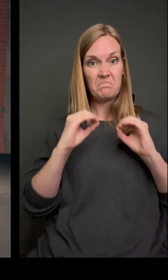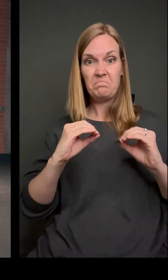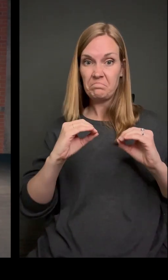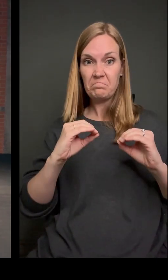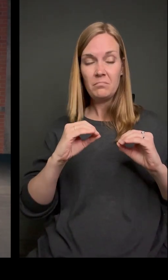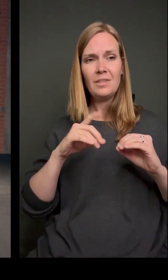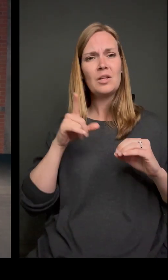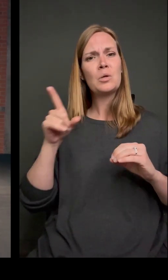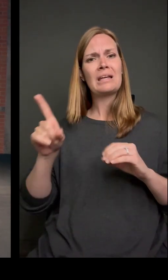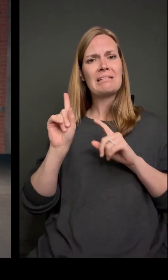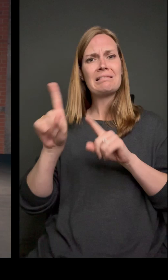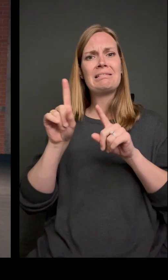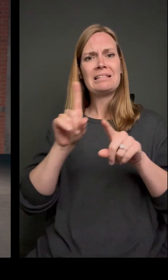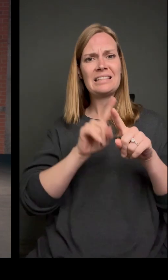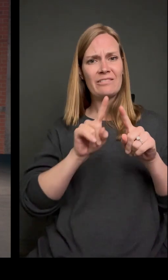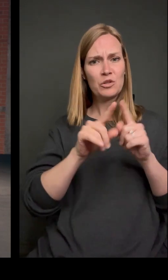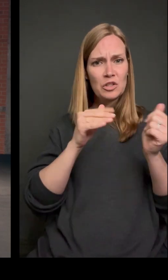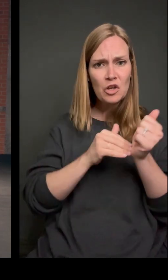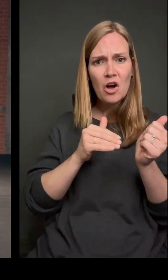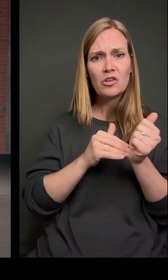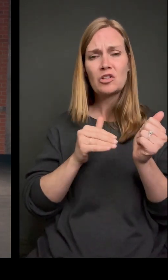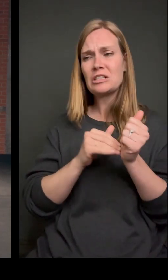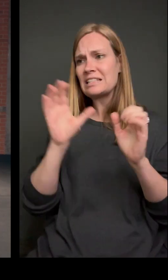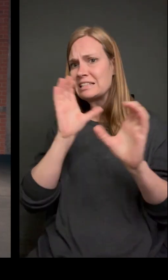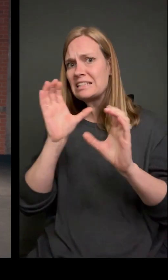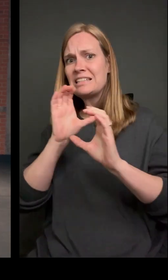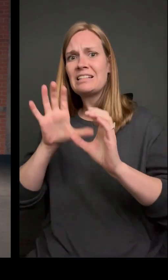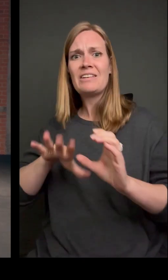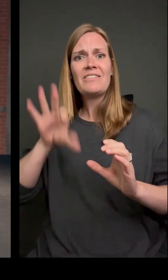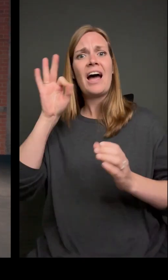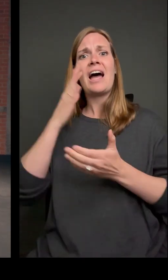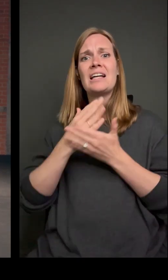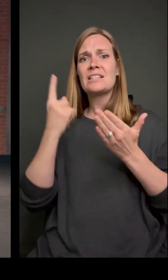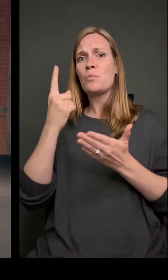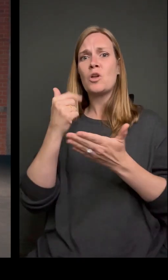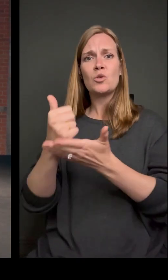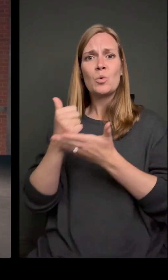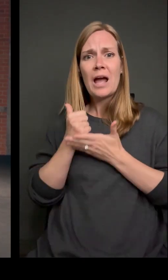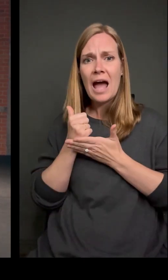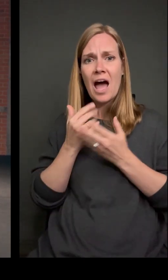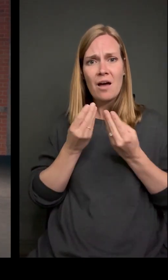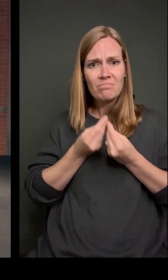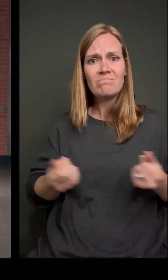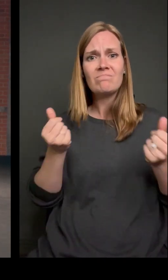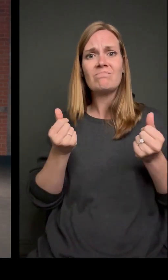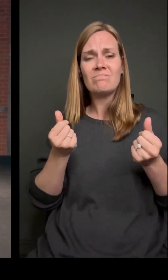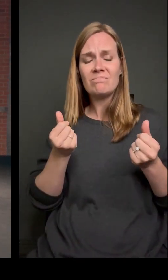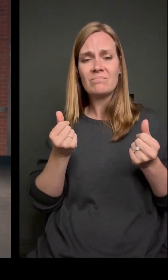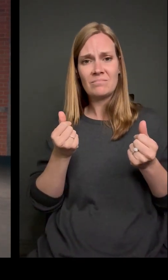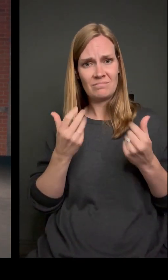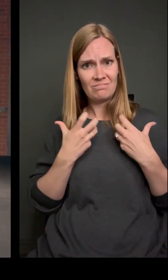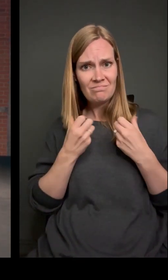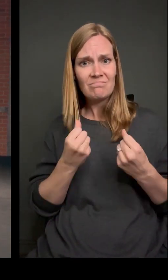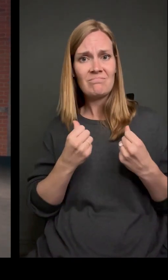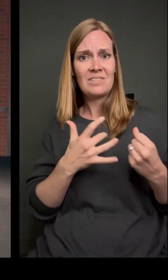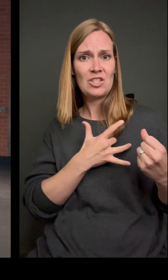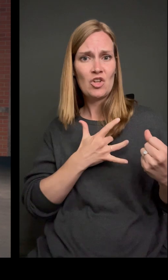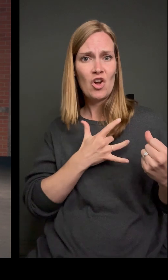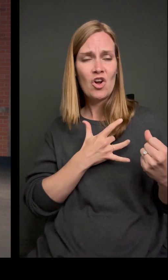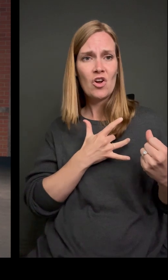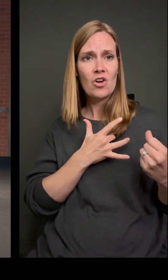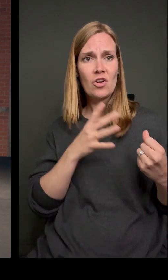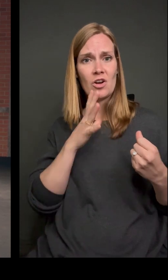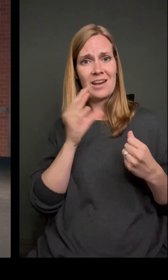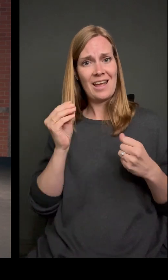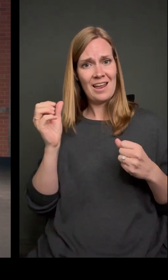from doctor to doctor, village to village, hoping to find someone somewhere who could lift the spell and return to him his human heart, and with it his